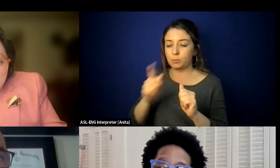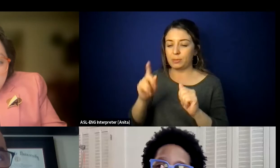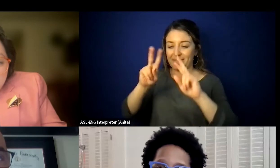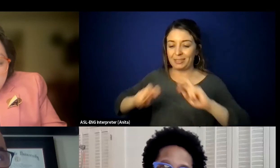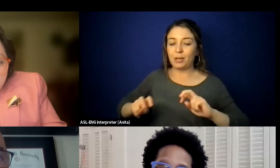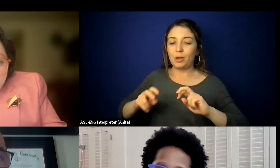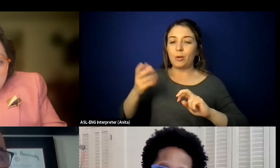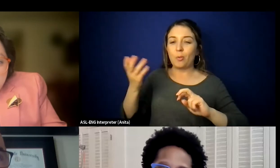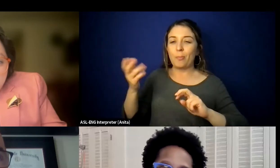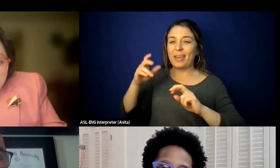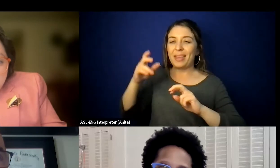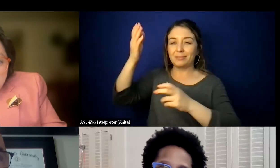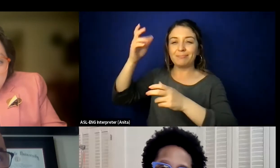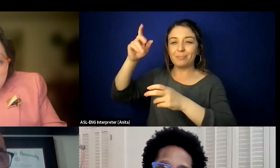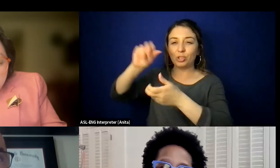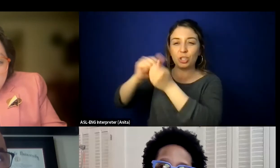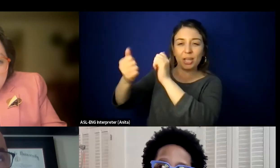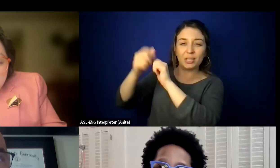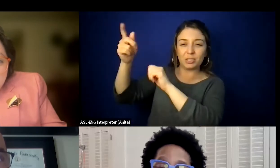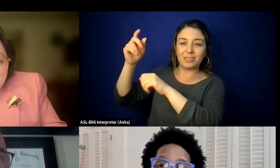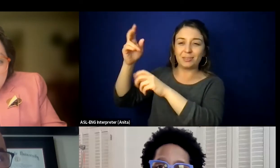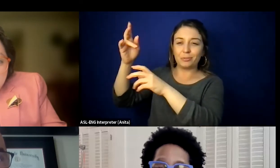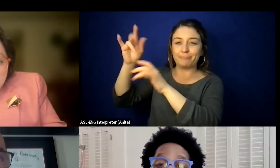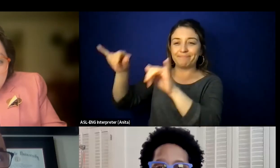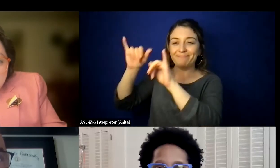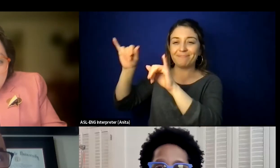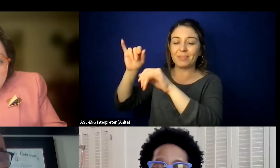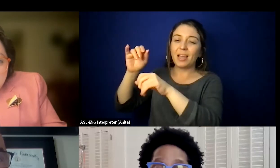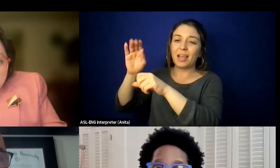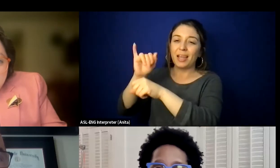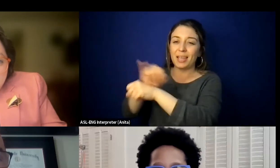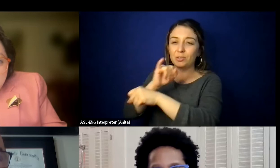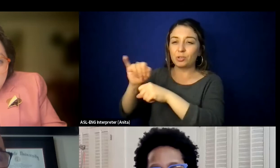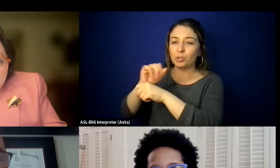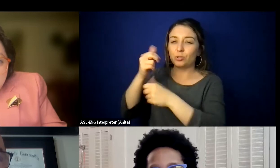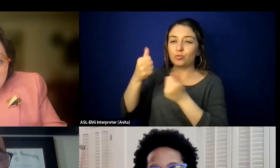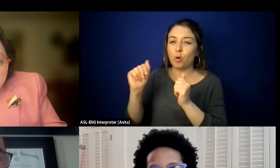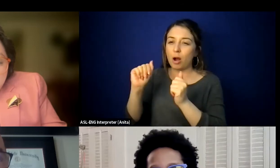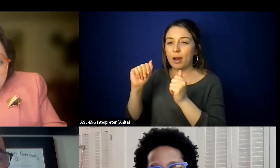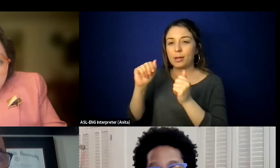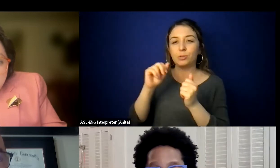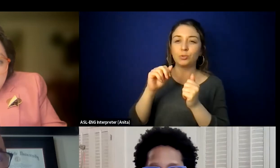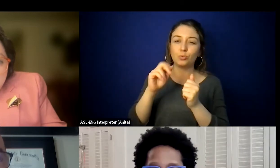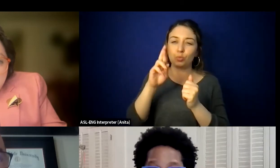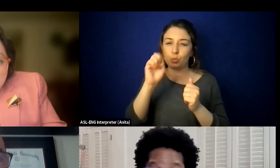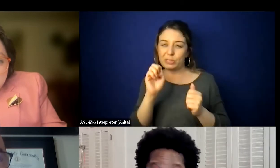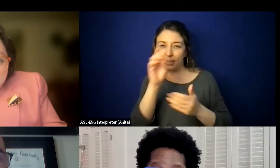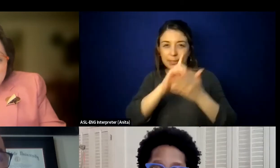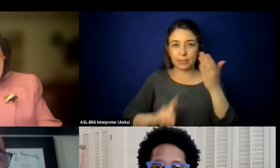the industry, the pop culture industries, and remaking them, reshaping them in ways that really